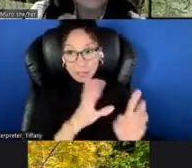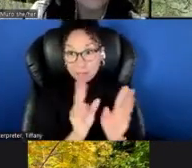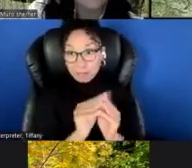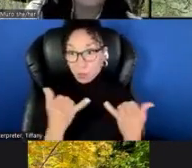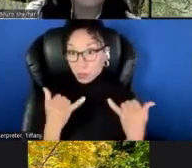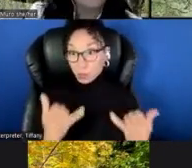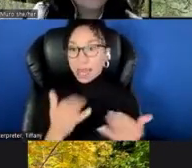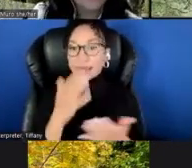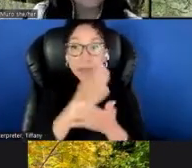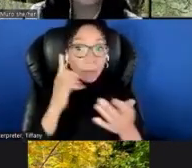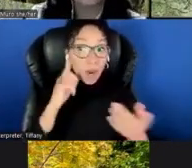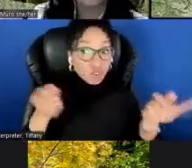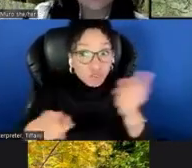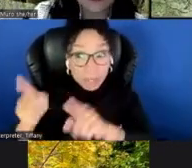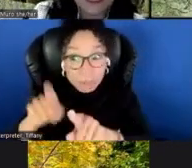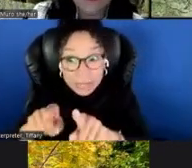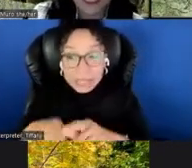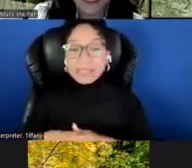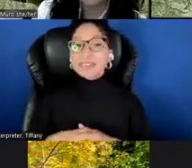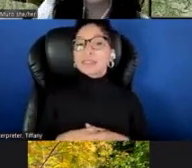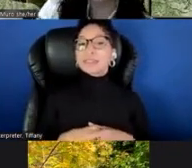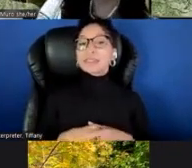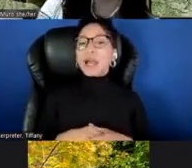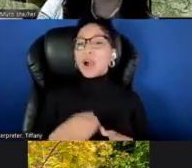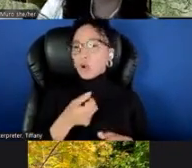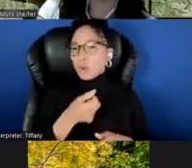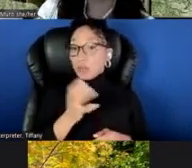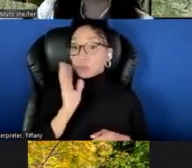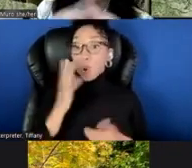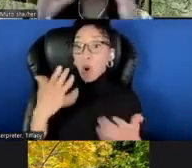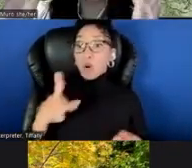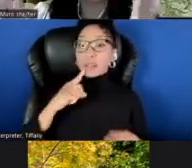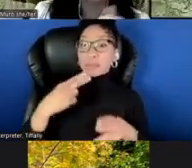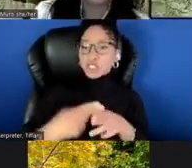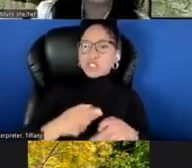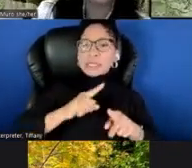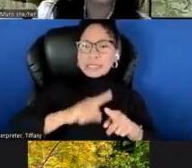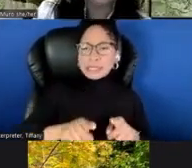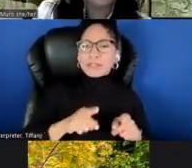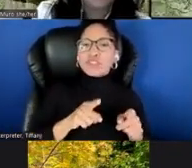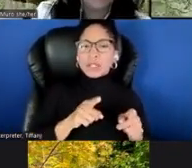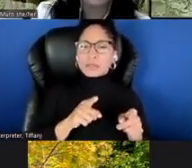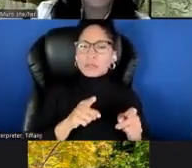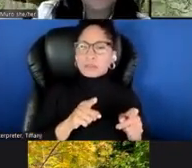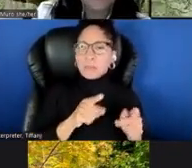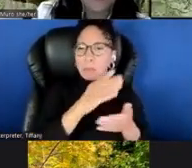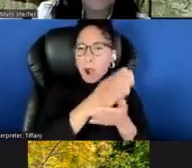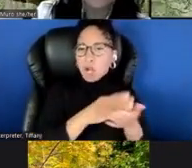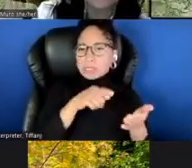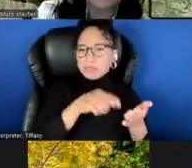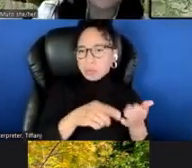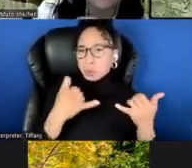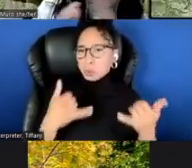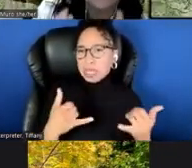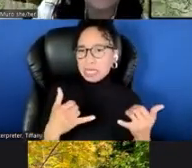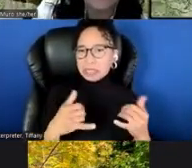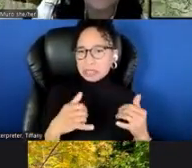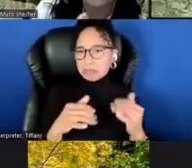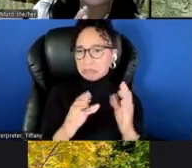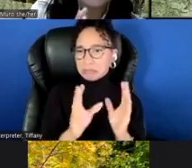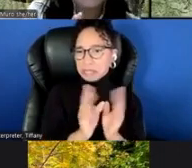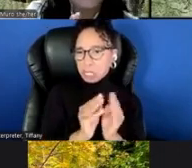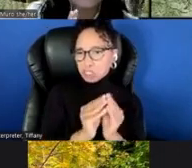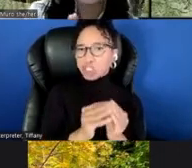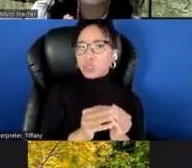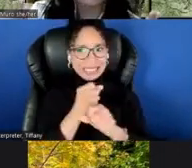mentioned a minute ago, we're going to have different ways for us to participate. And so we understand that everybody has different learning styles and engagement styles. And so we want to acknowledge